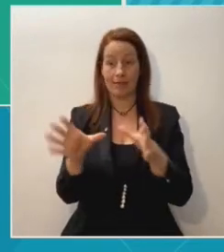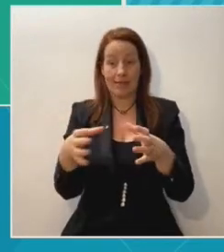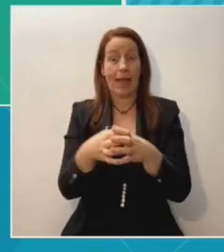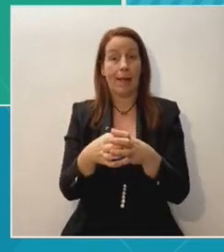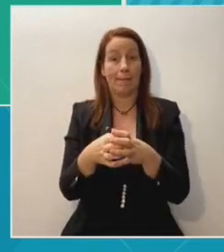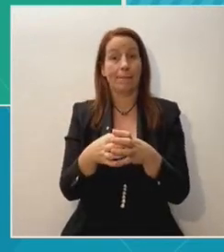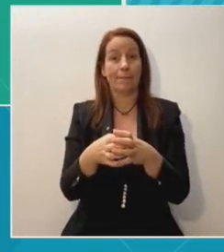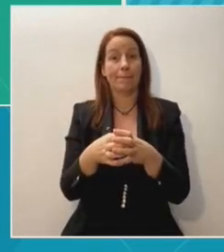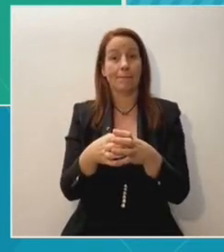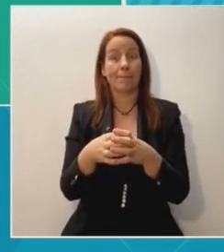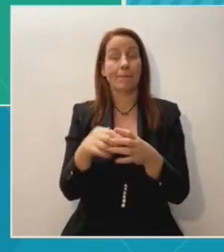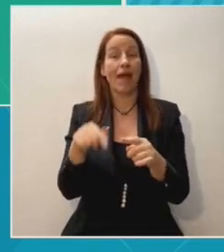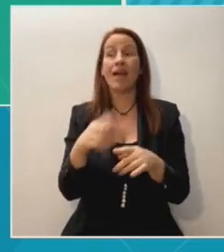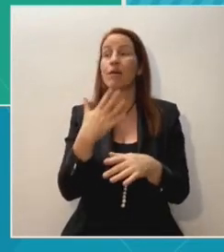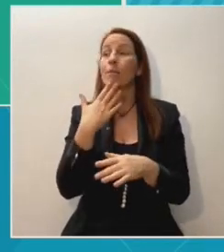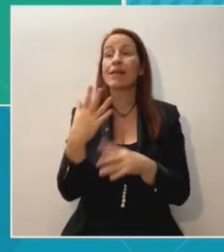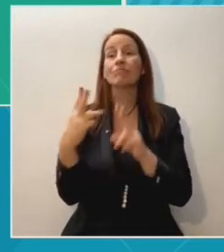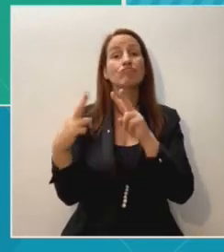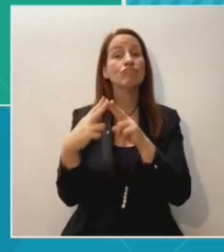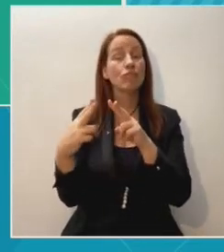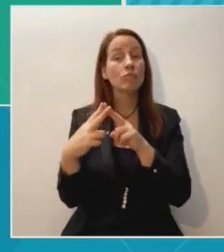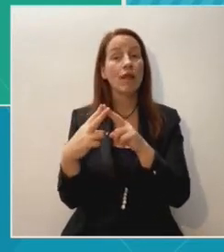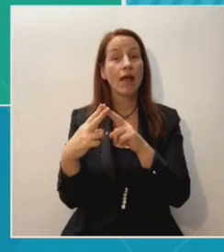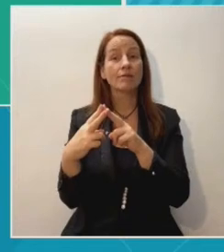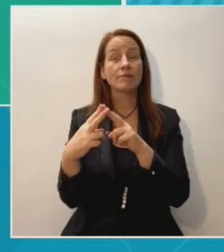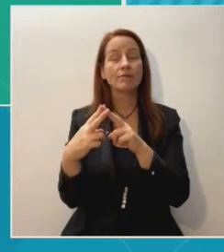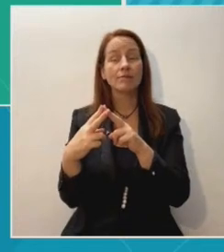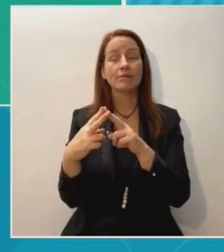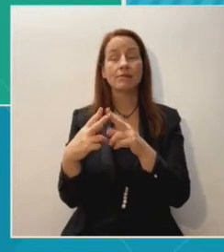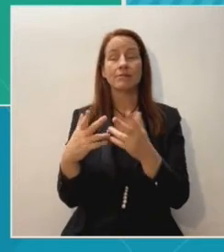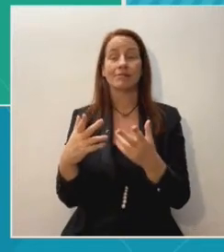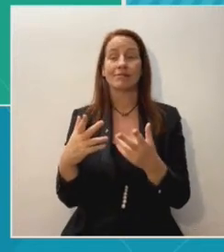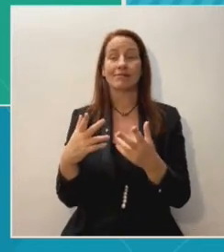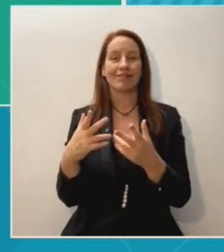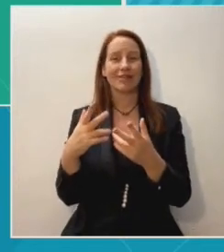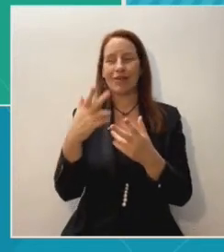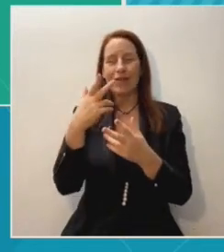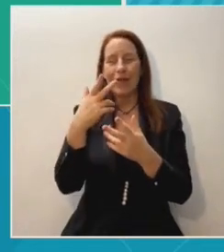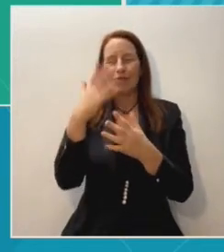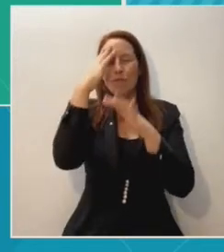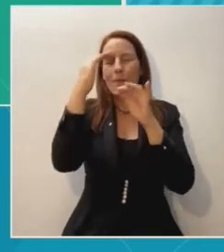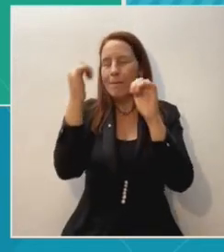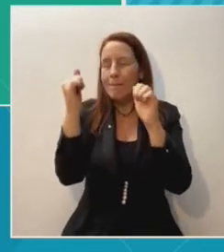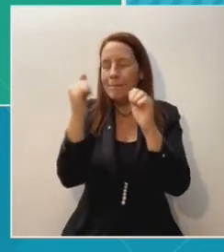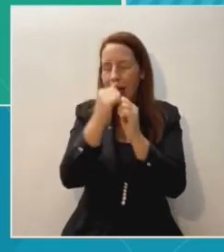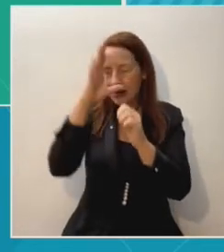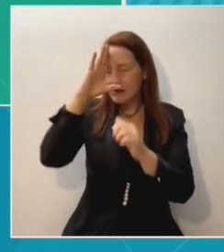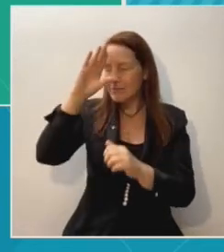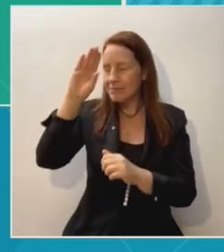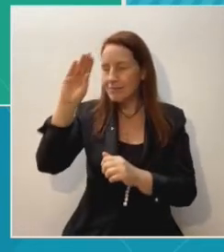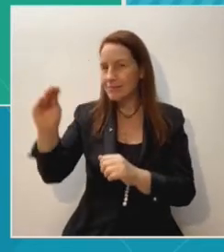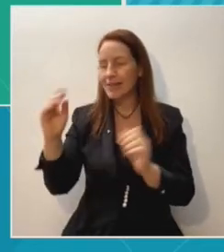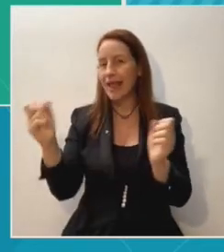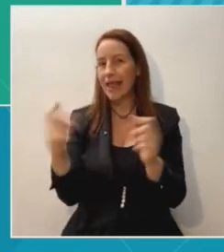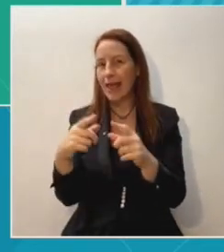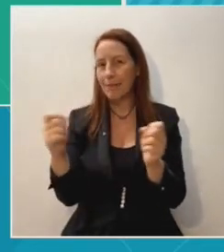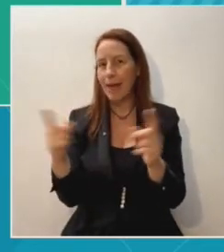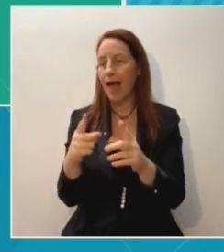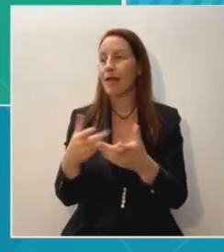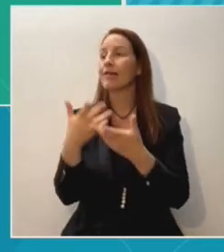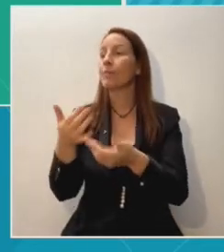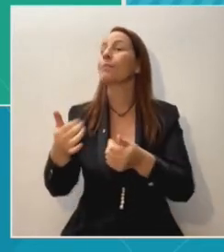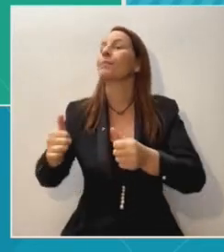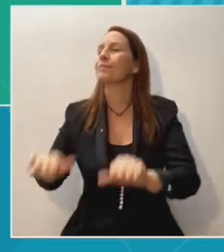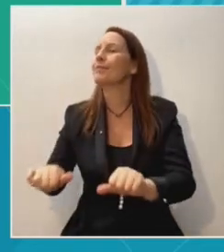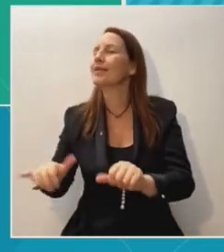them, use your contacts. Don't forget to let the alumni team have your email address and give them permission to keep in touch with